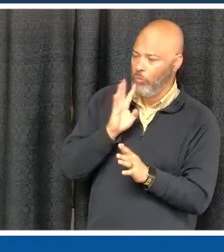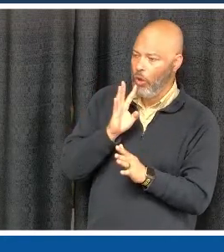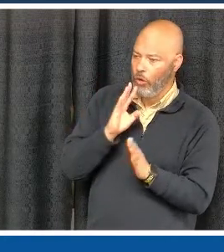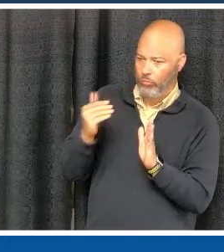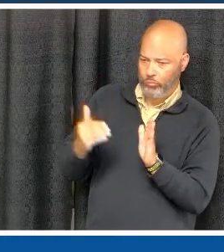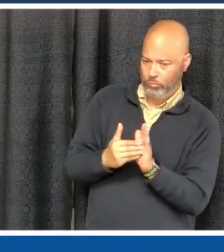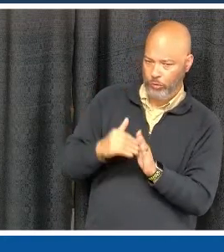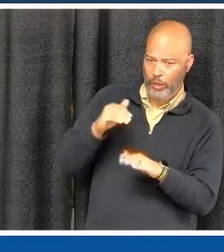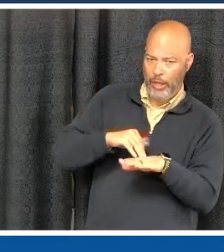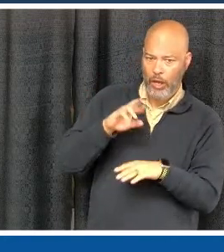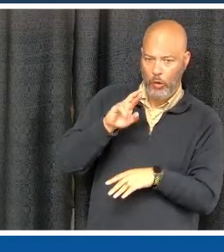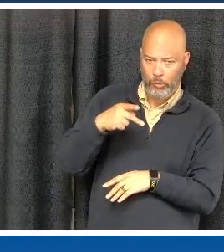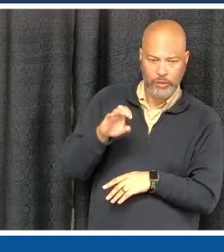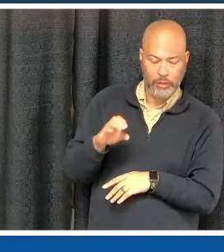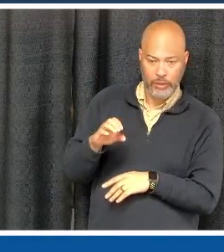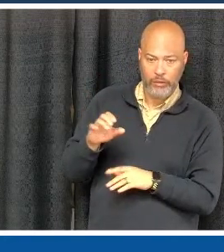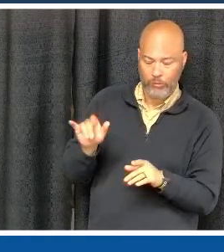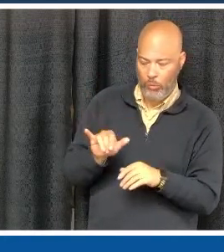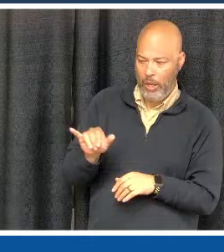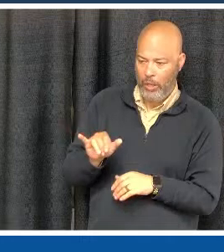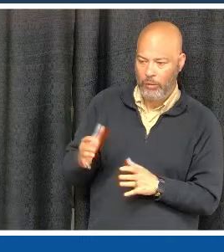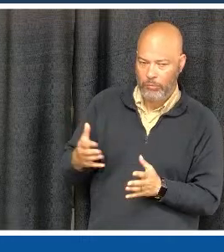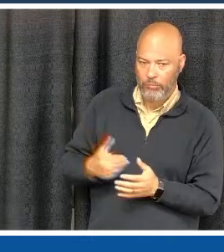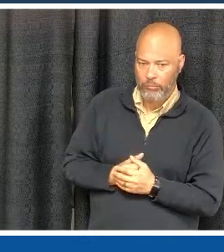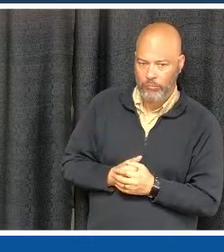at the Regional Planning Commission as well.